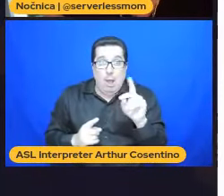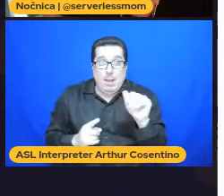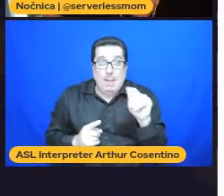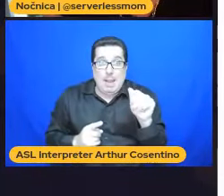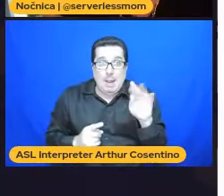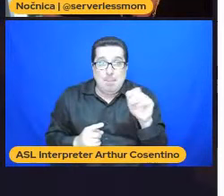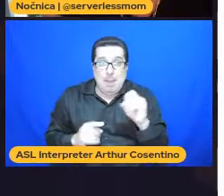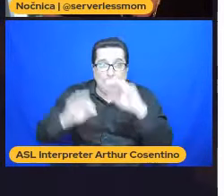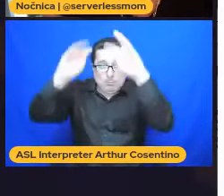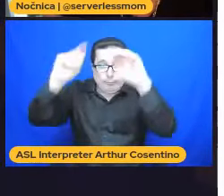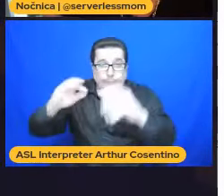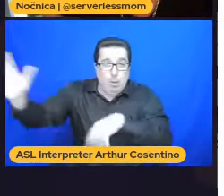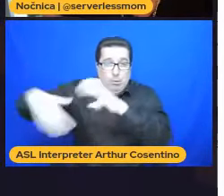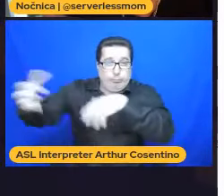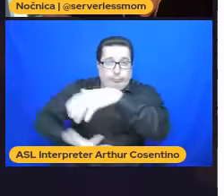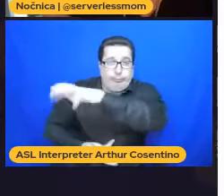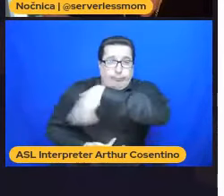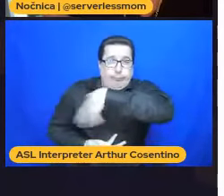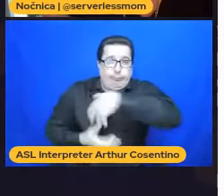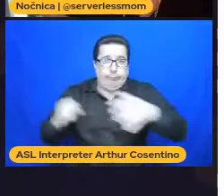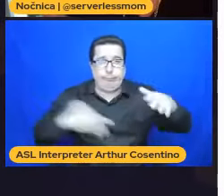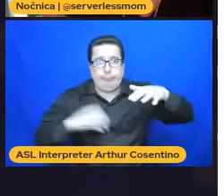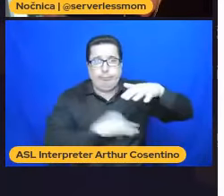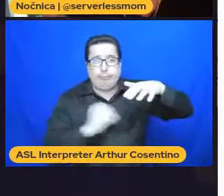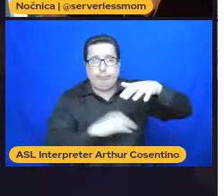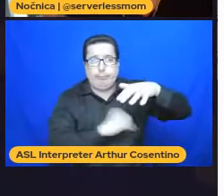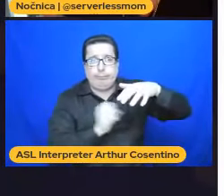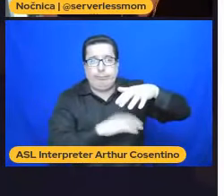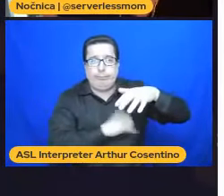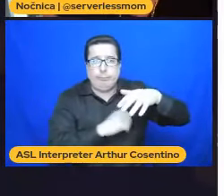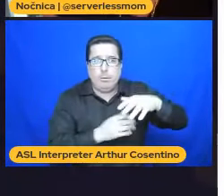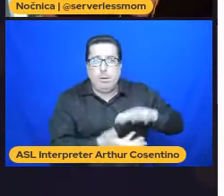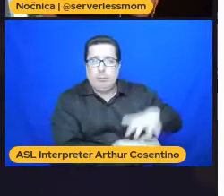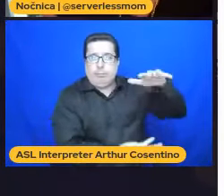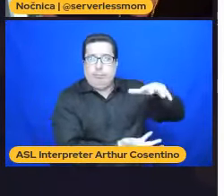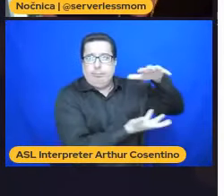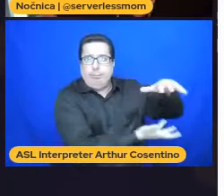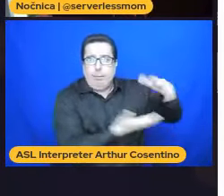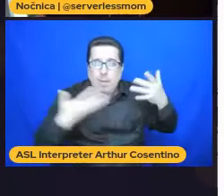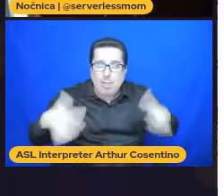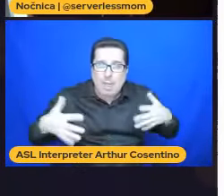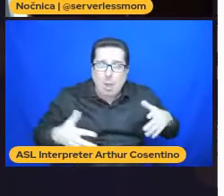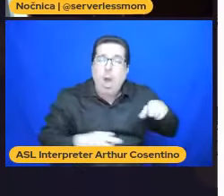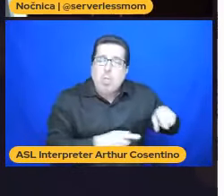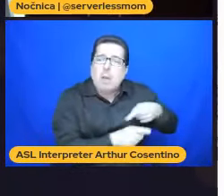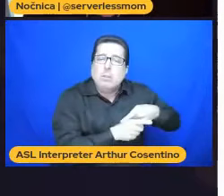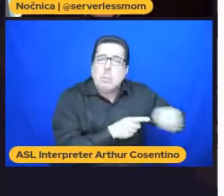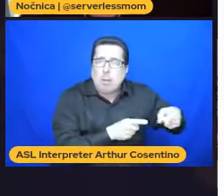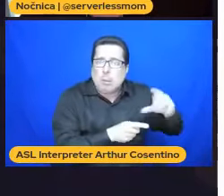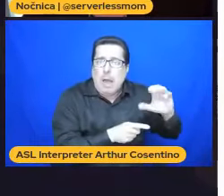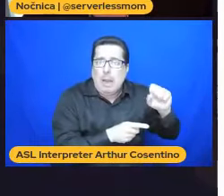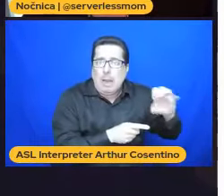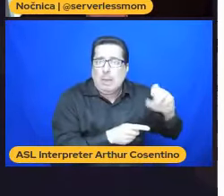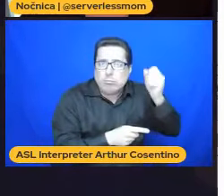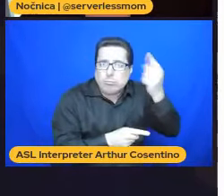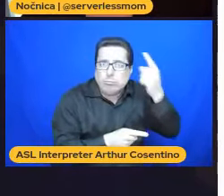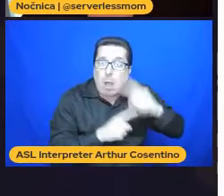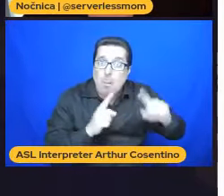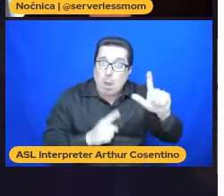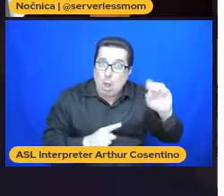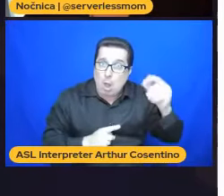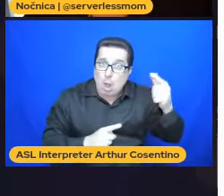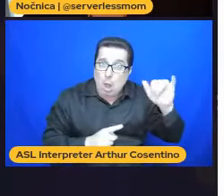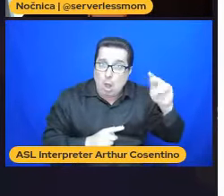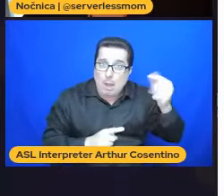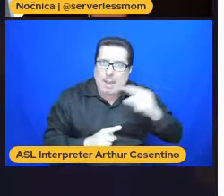storing deploy information, which is more of a specialized case, logging absolutely is the way